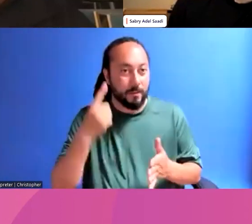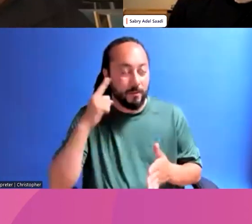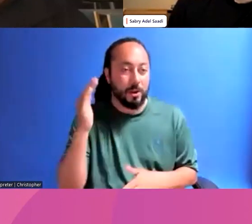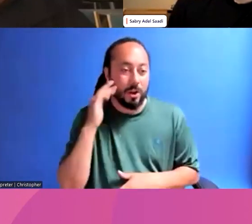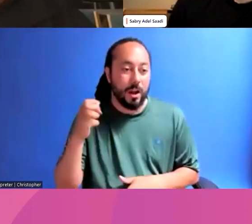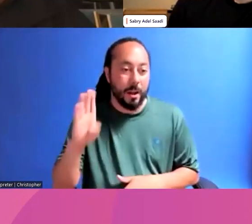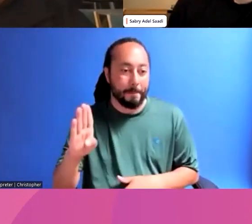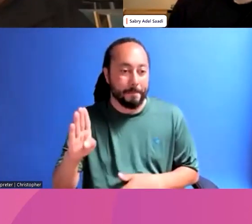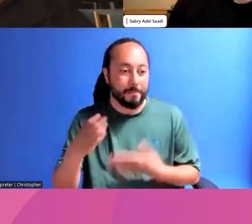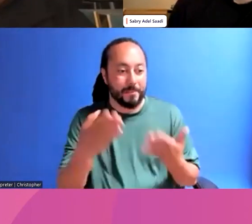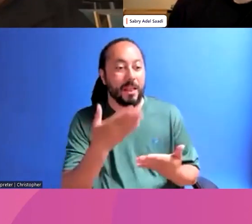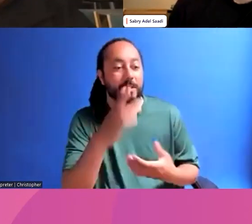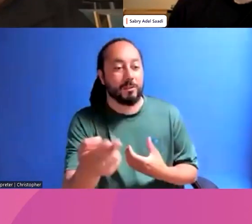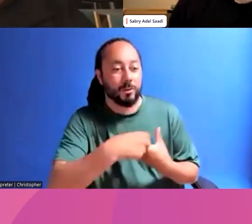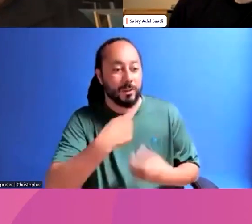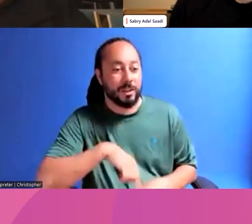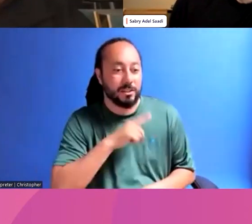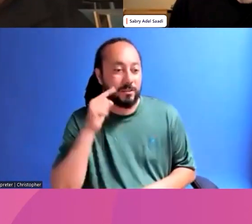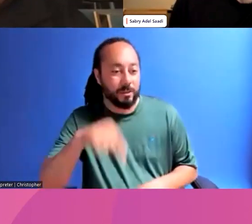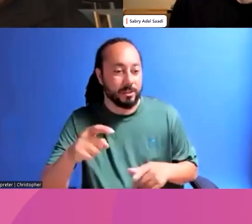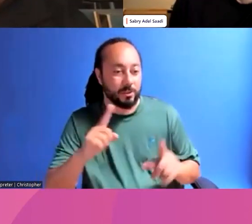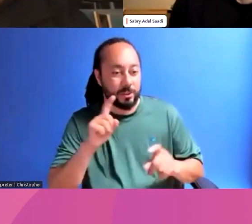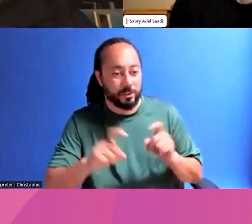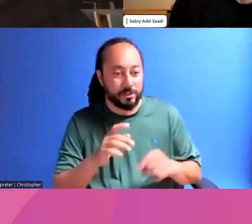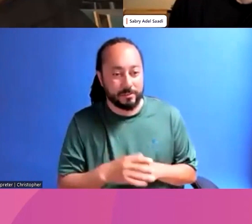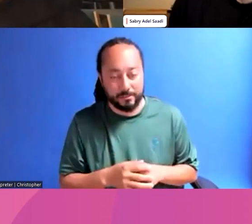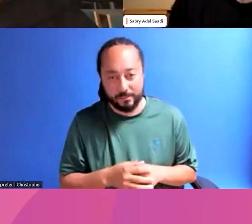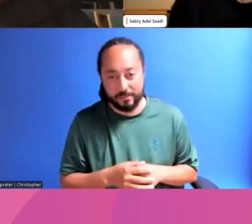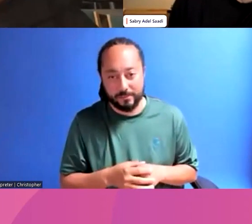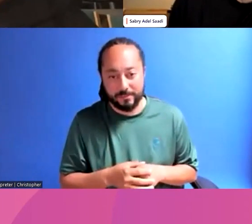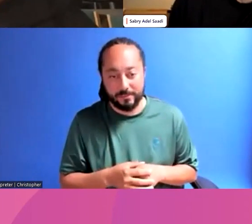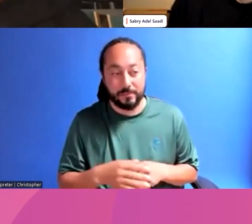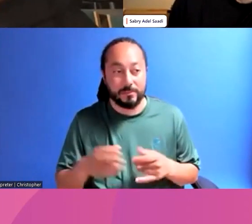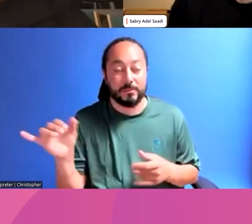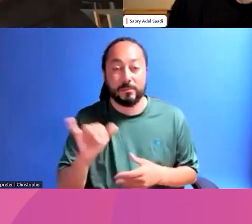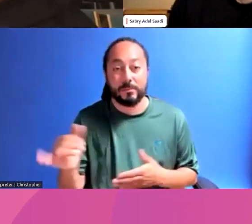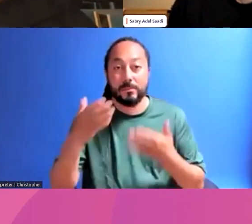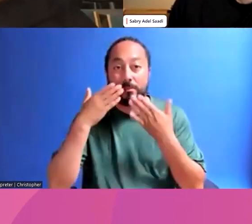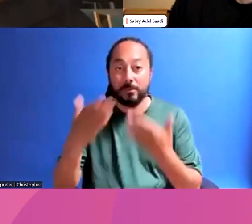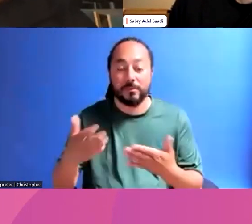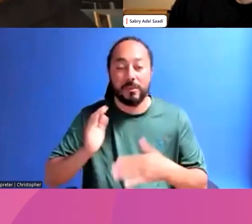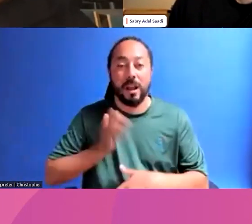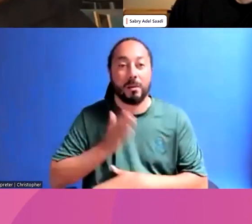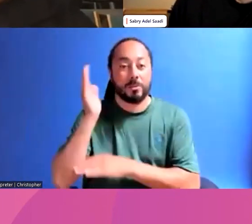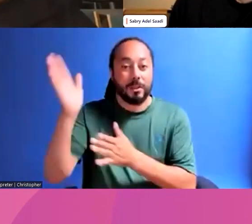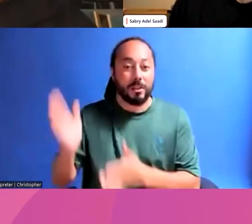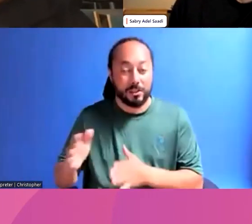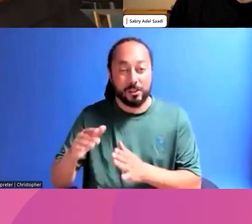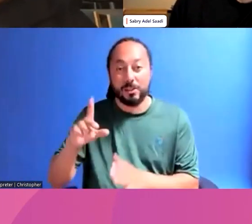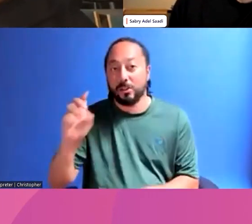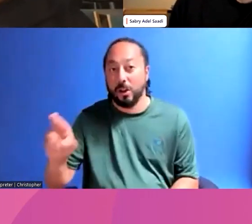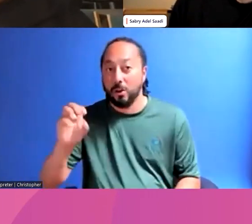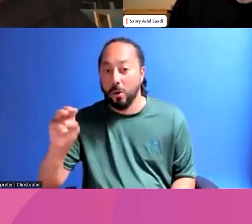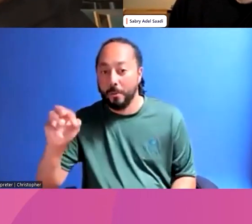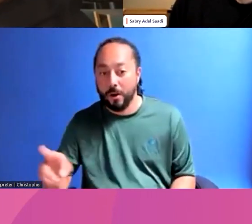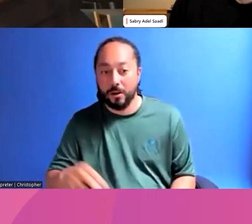Thank you for joining us for these questions. I also would like to say thank you to our presenters, Dr. Omar and